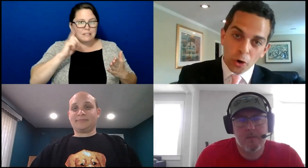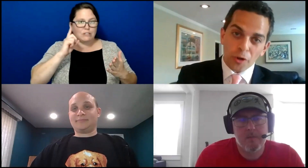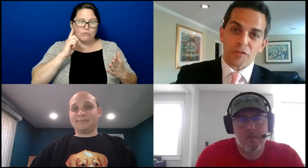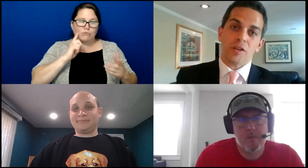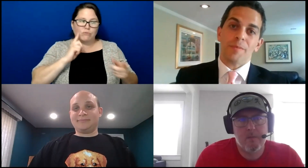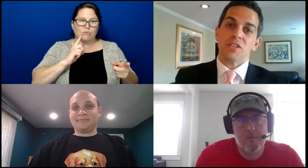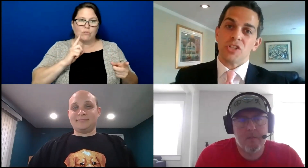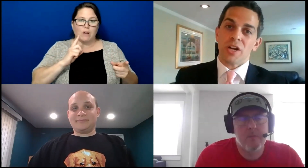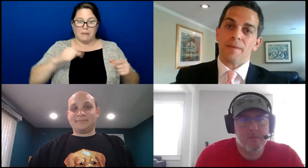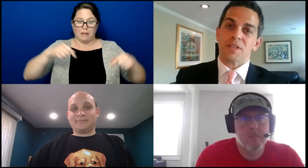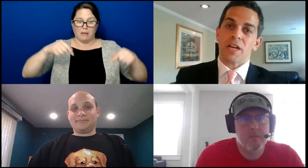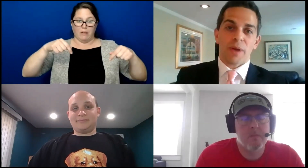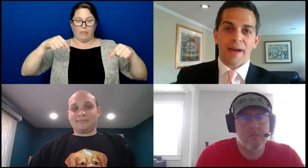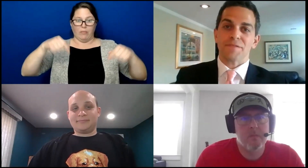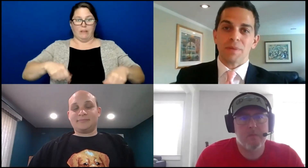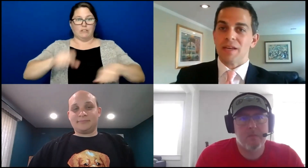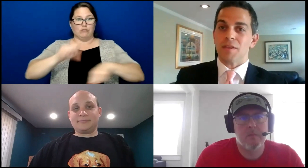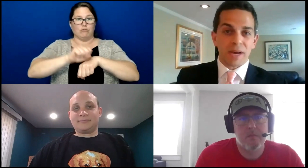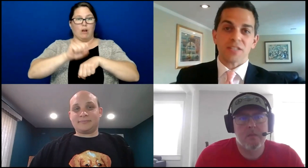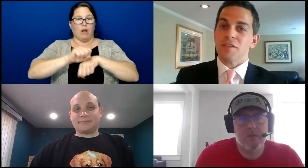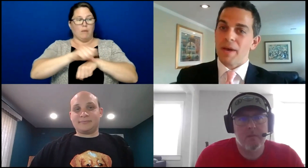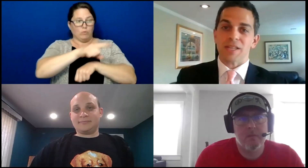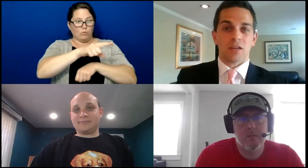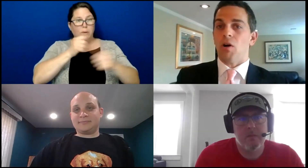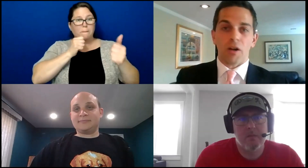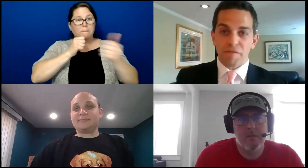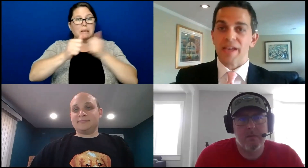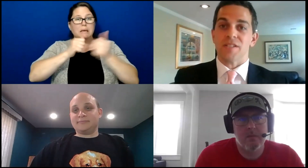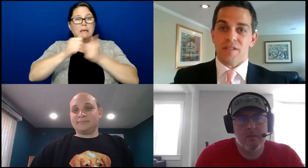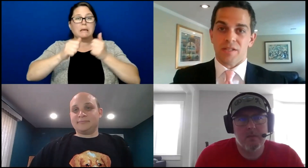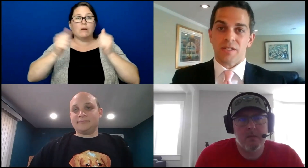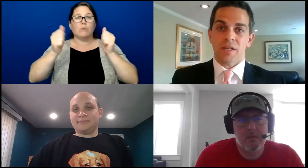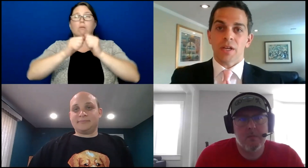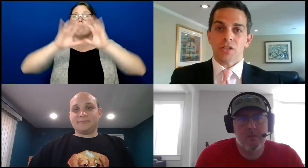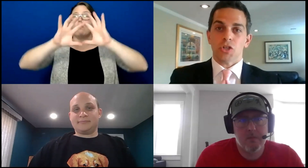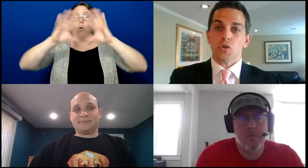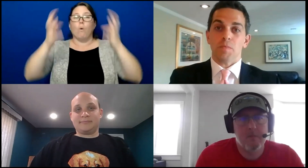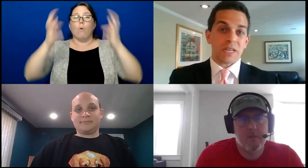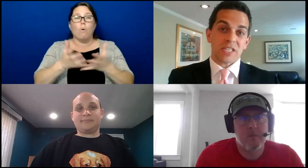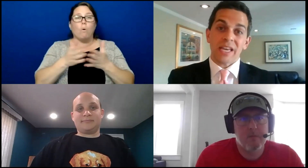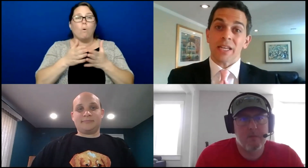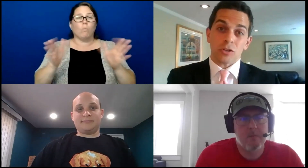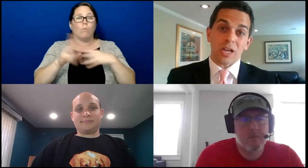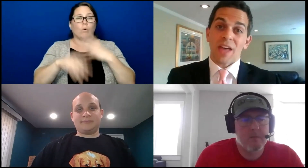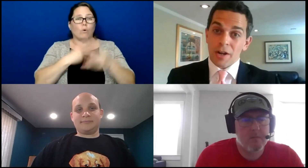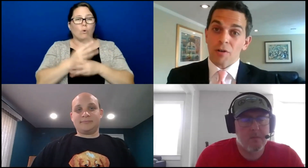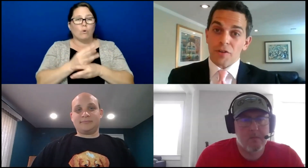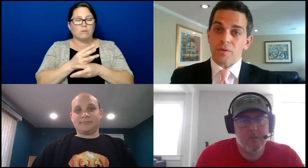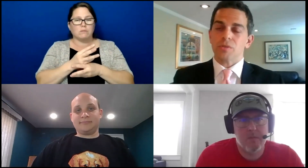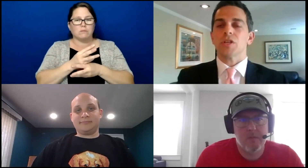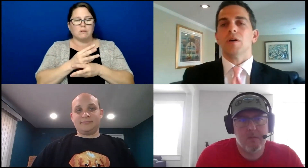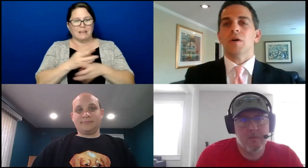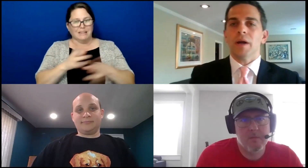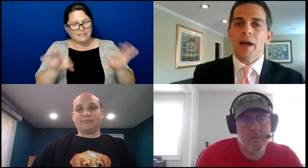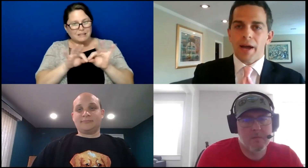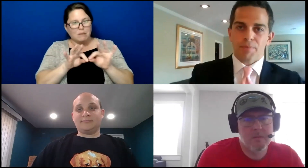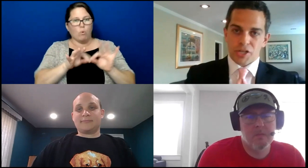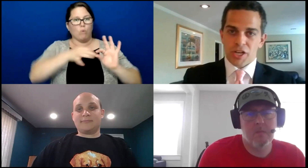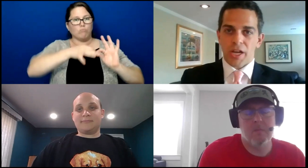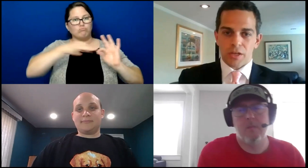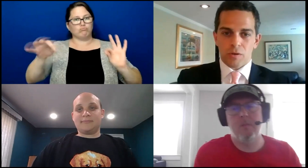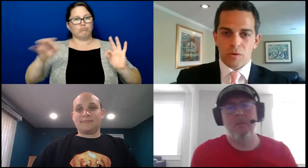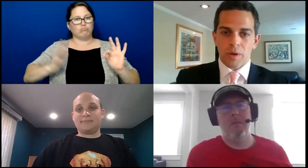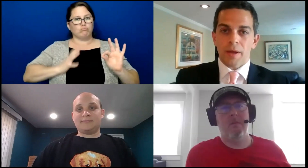the whole world for some of these jobs. And you have to be the best of the best at all phases to be seen, to get that interview. So